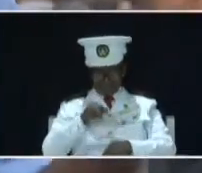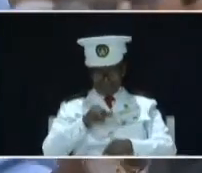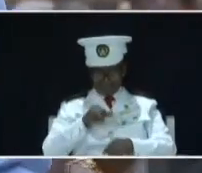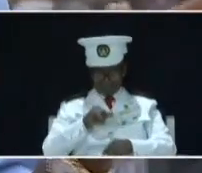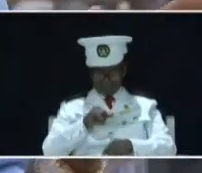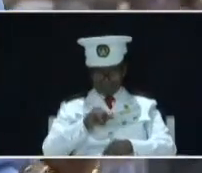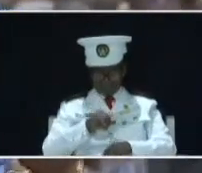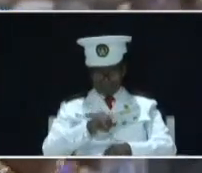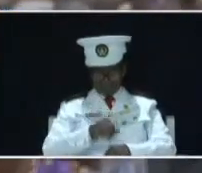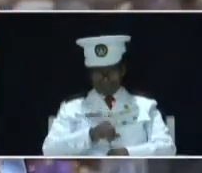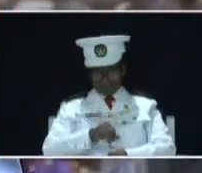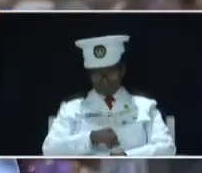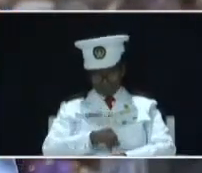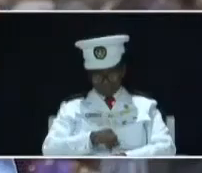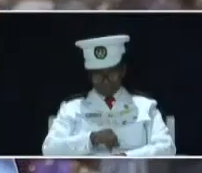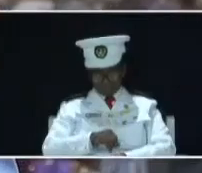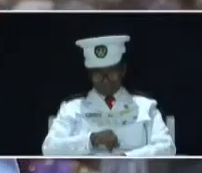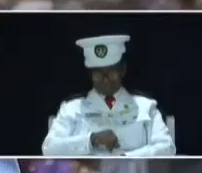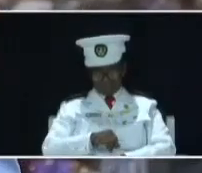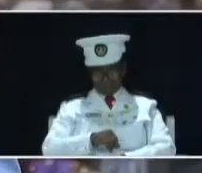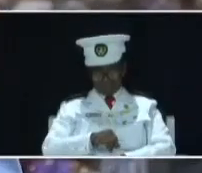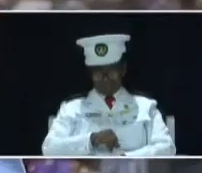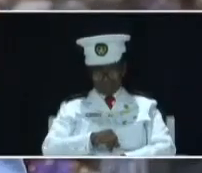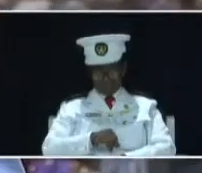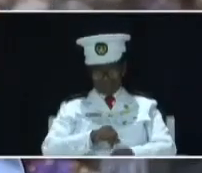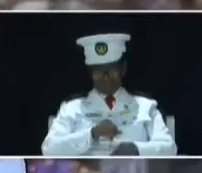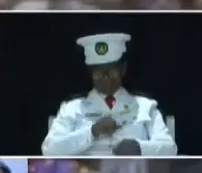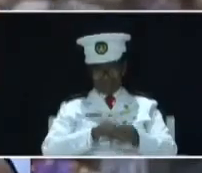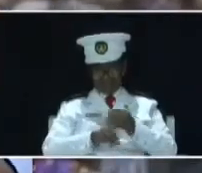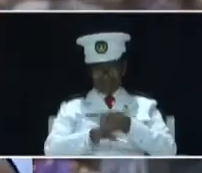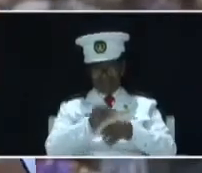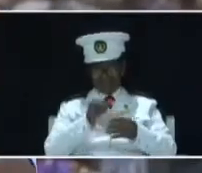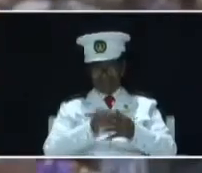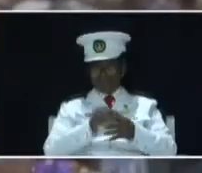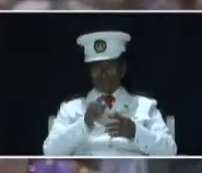I'm not claiming to be Isaiah.